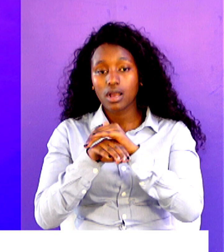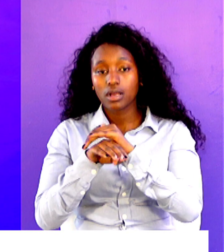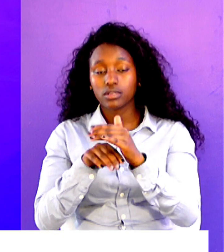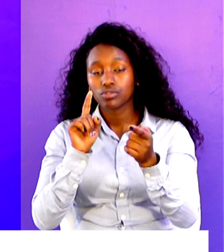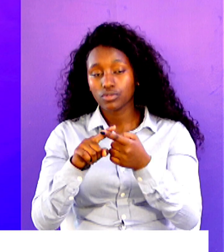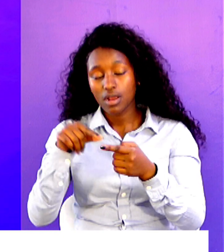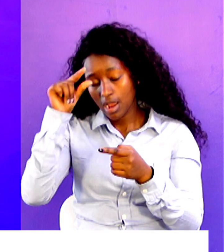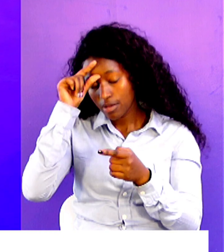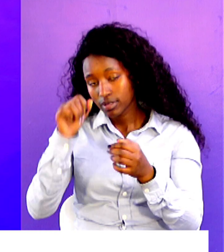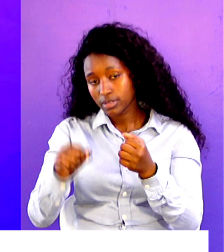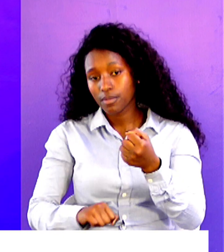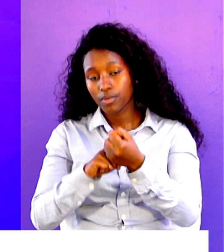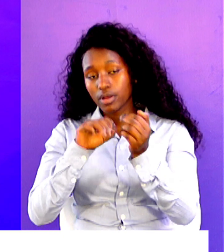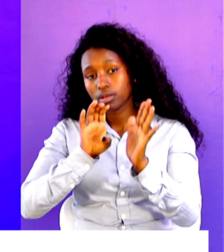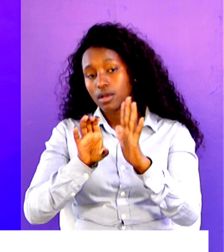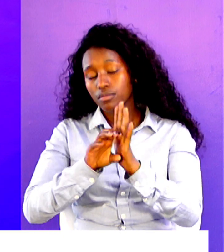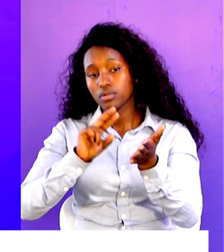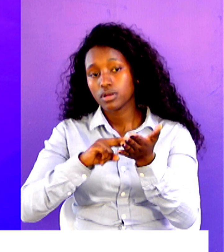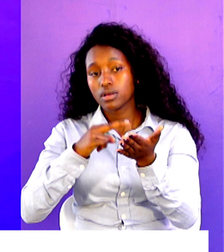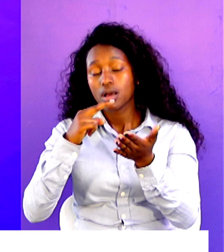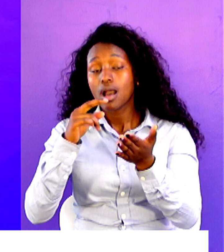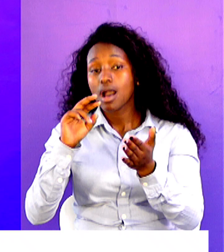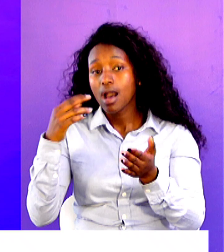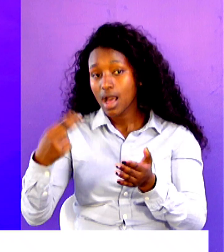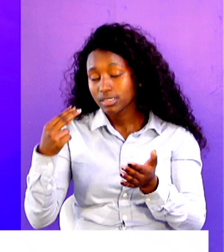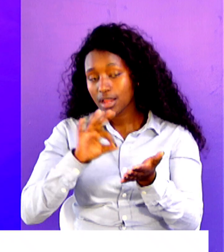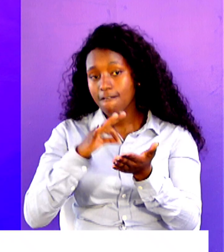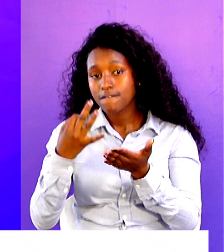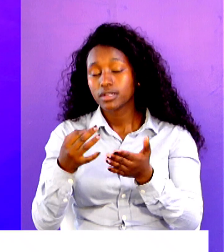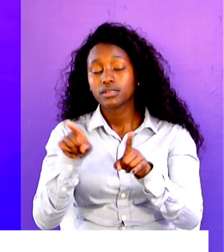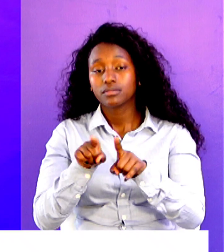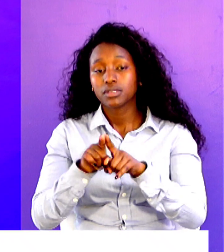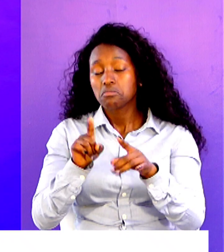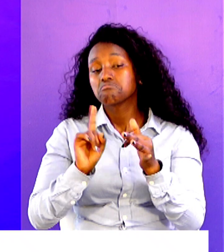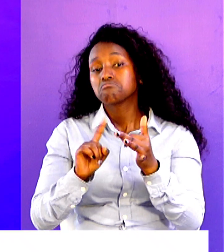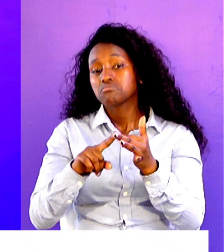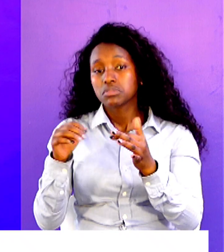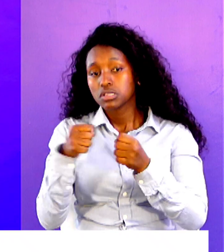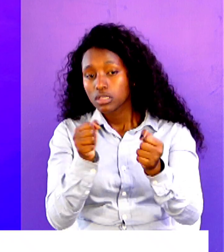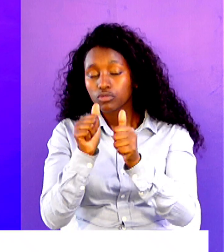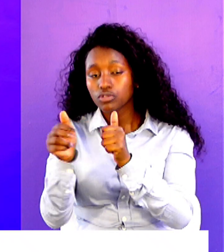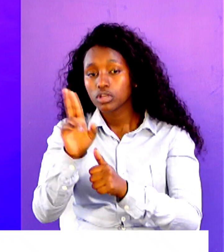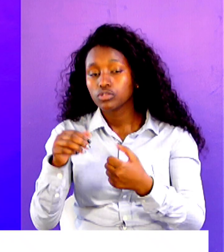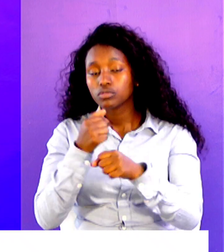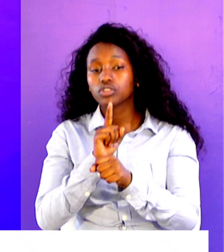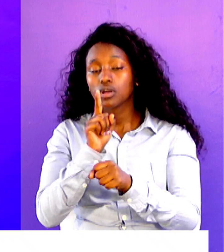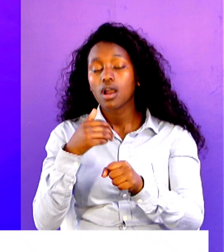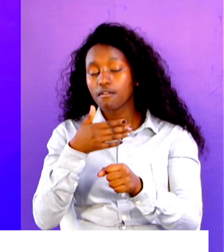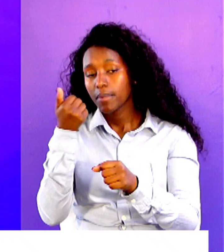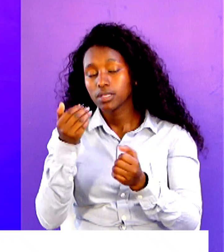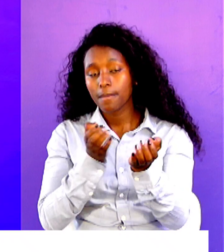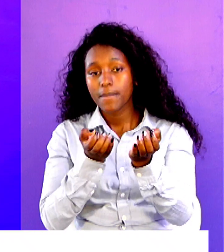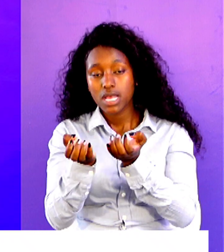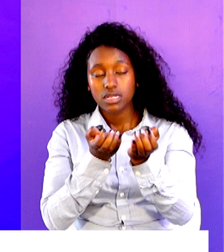support, like the ASLA Fund, and strategies to promote a more enabling business environment.